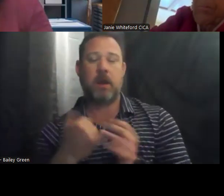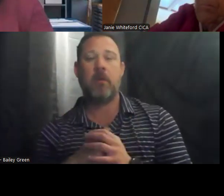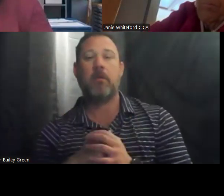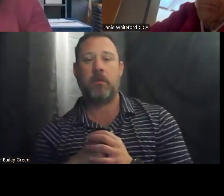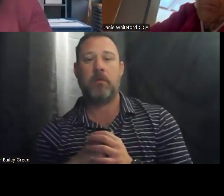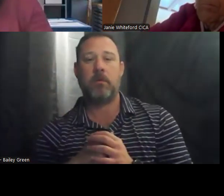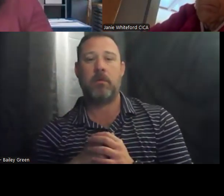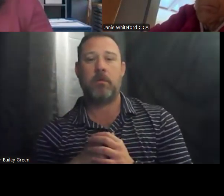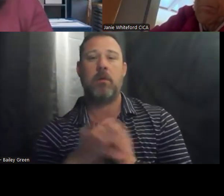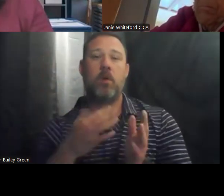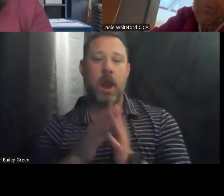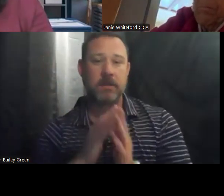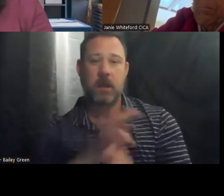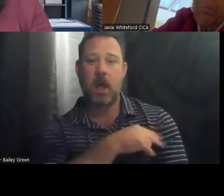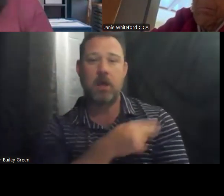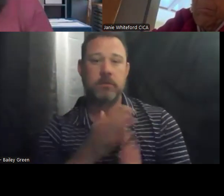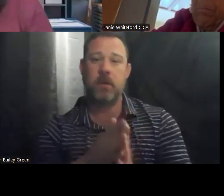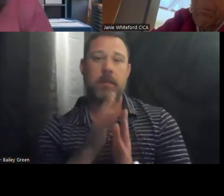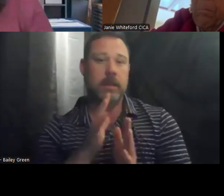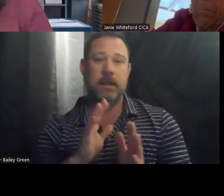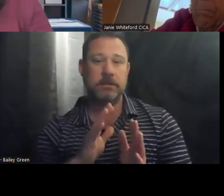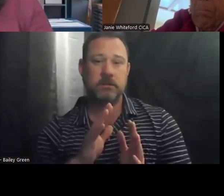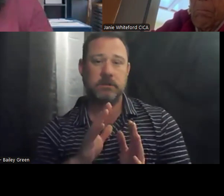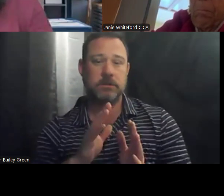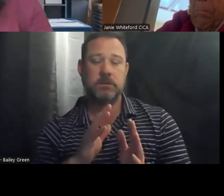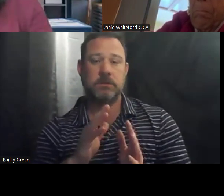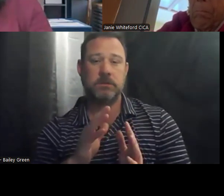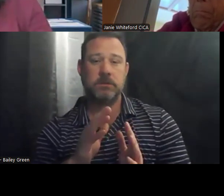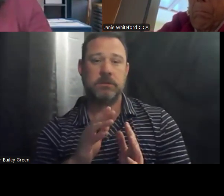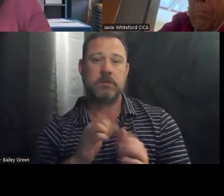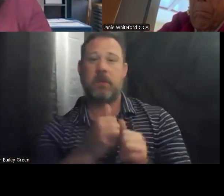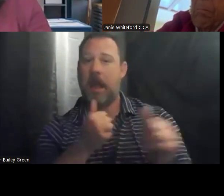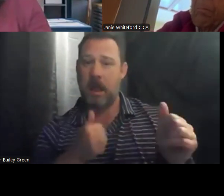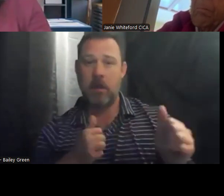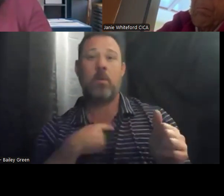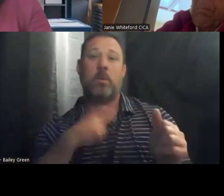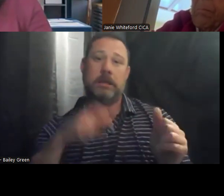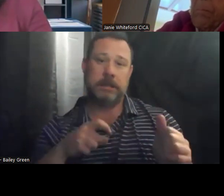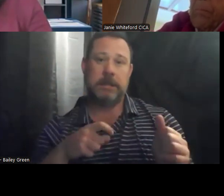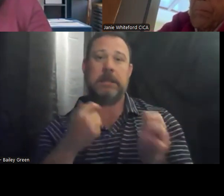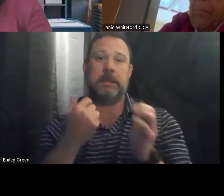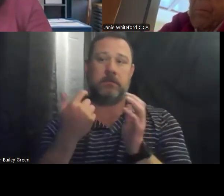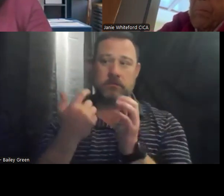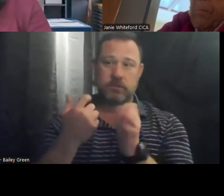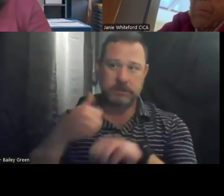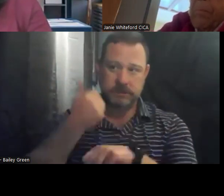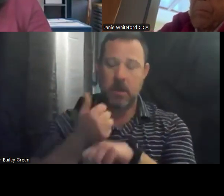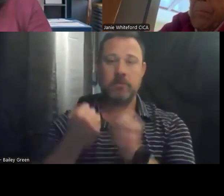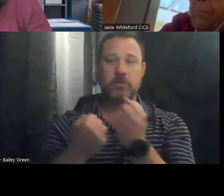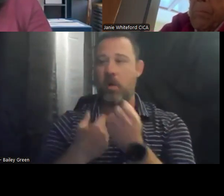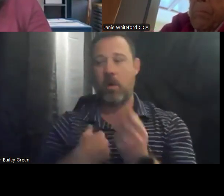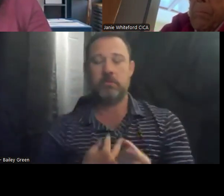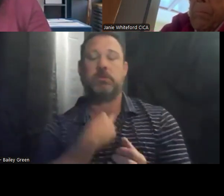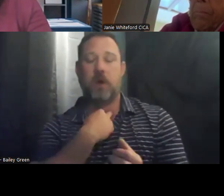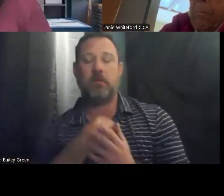we're asking the hospital, please back off and let us wait until we can get some things in place, and we're stuck.